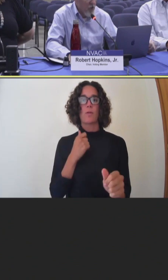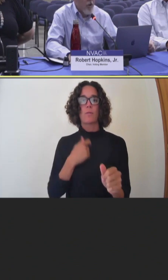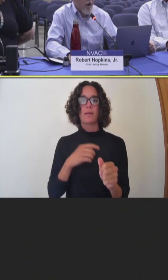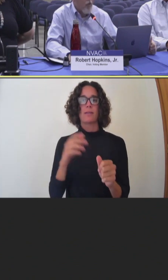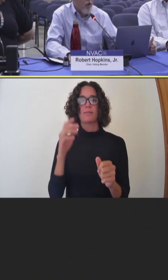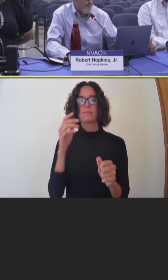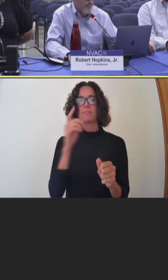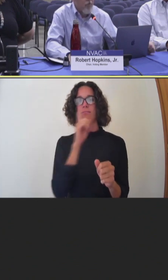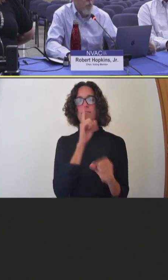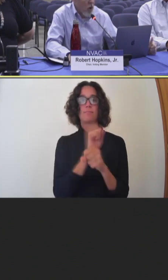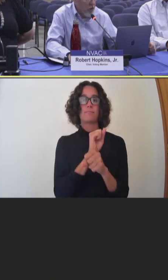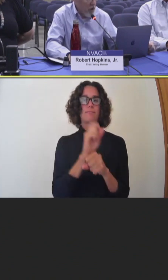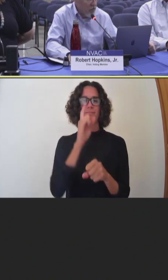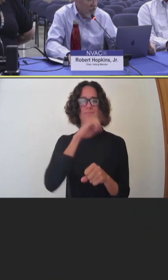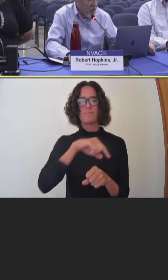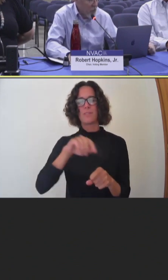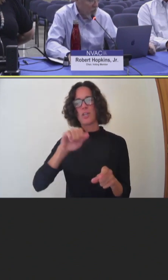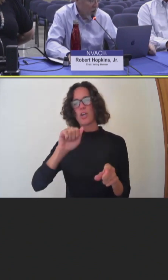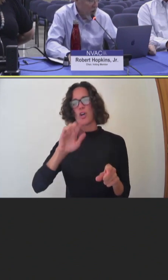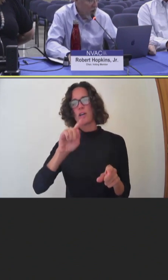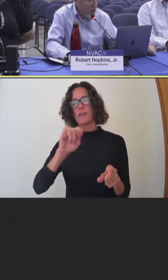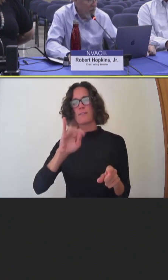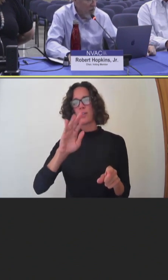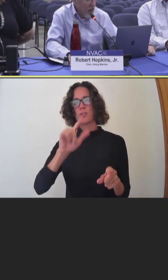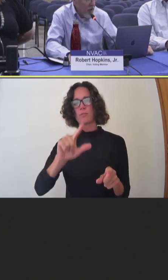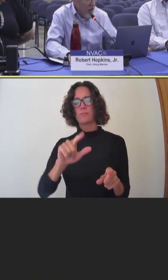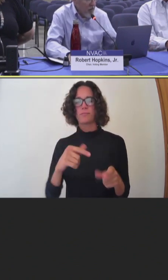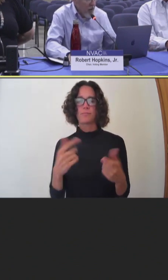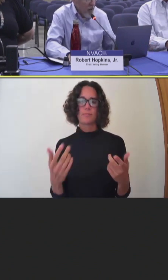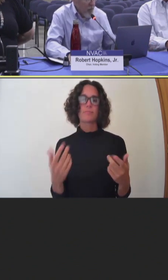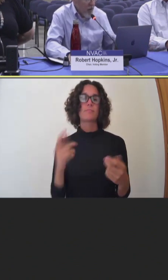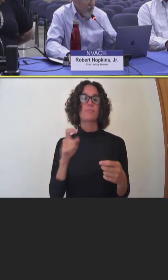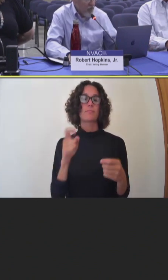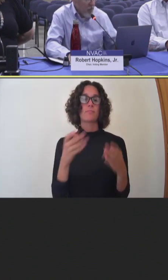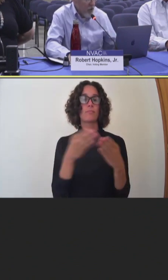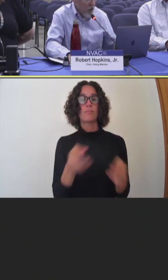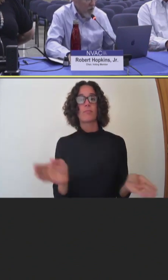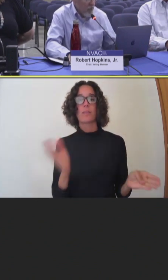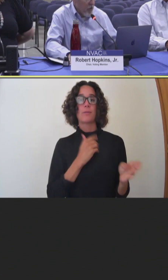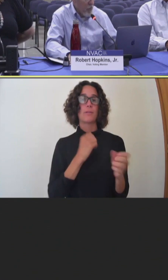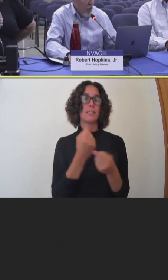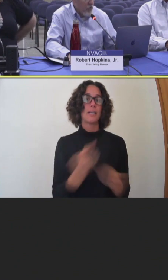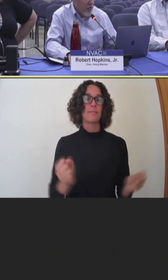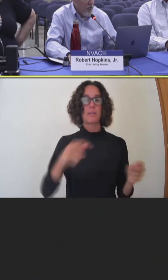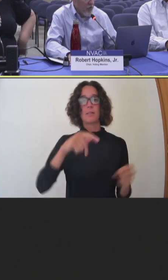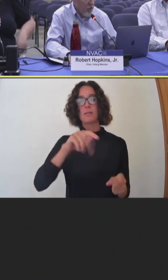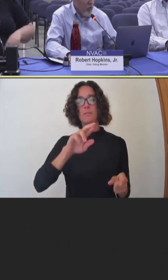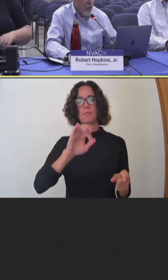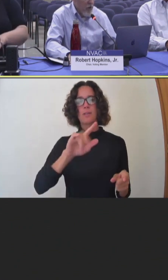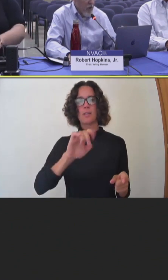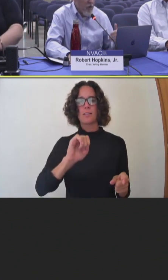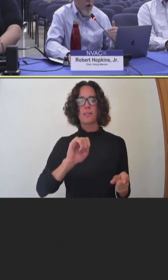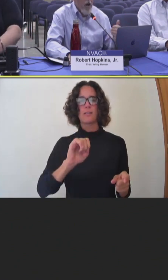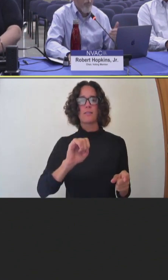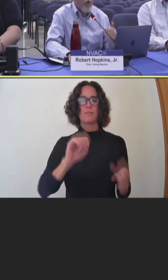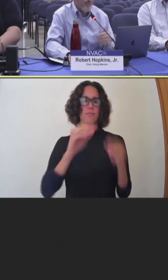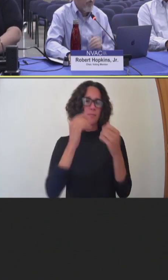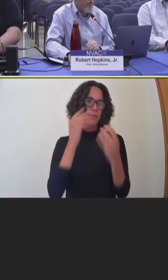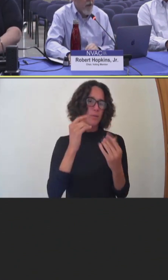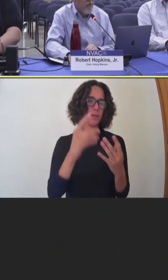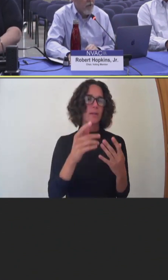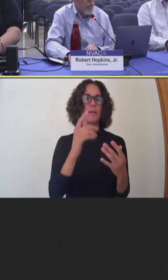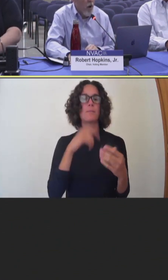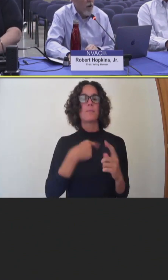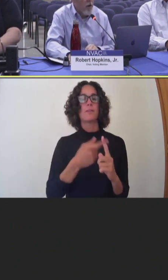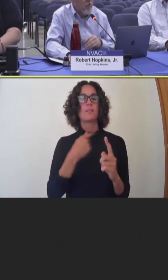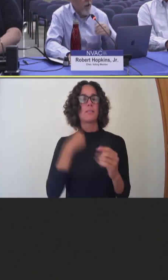International collaborations to broaden our safety profiles, and thinking about similar and different approaches to non-traditional